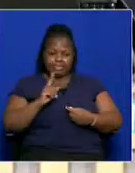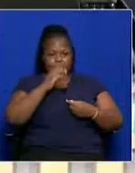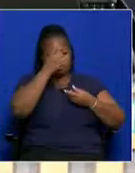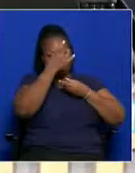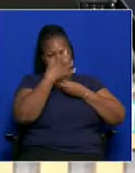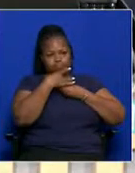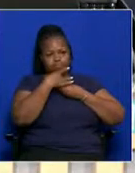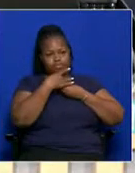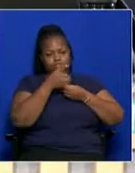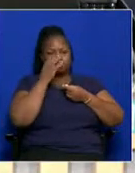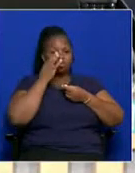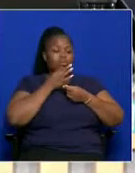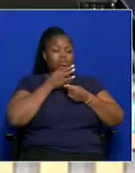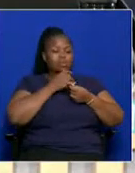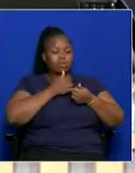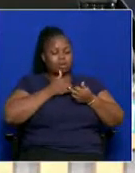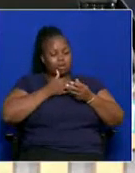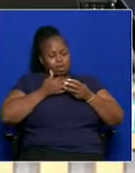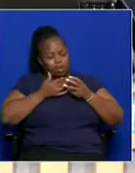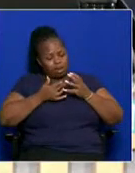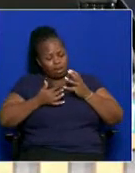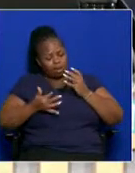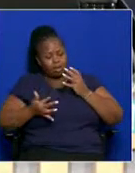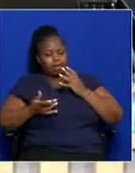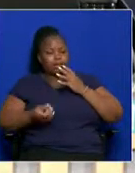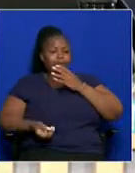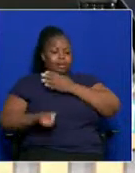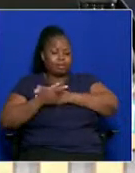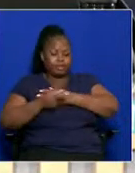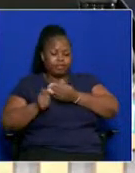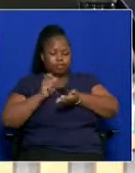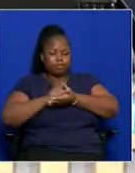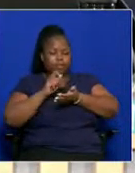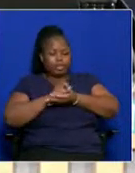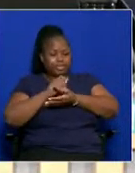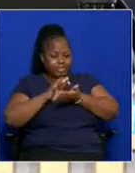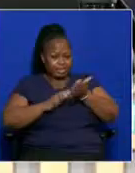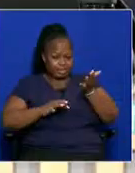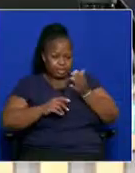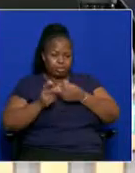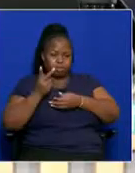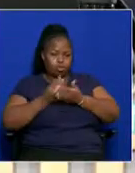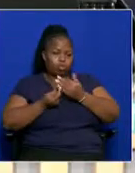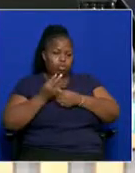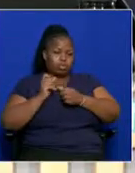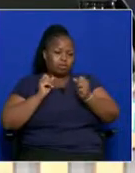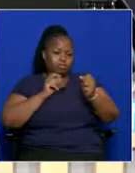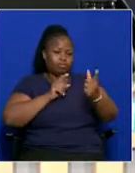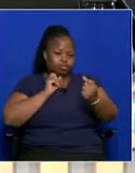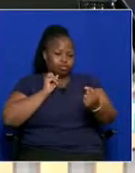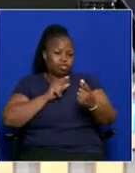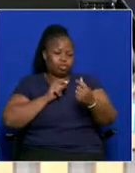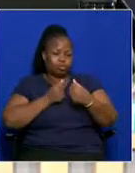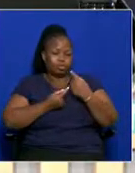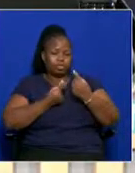pattern that has emerged from the articles that you both share with each other.